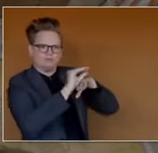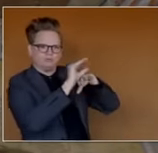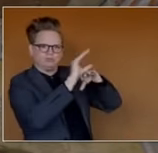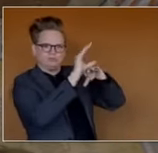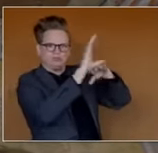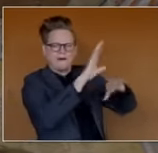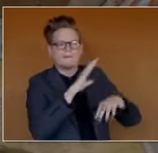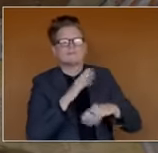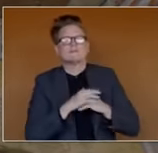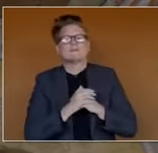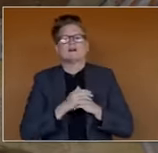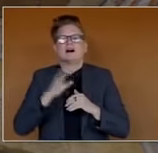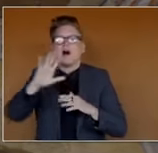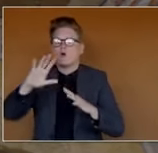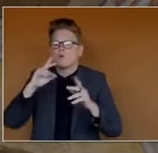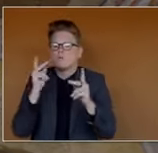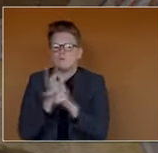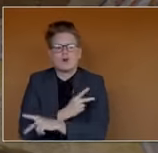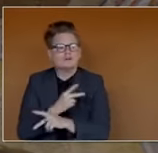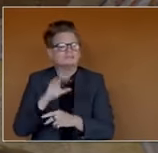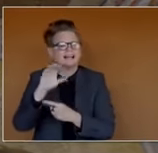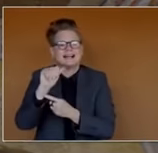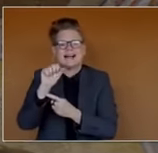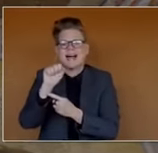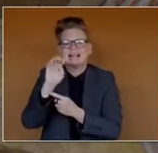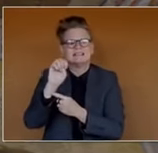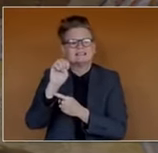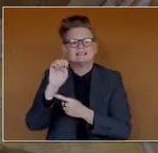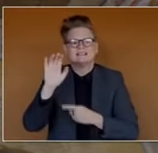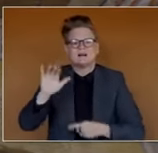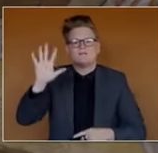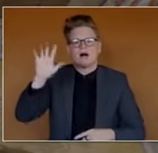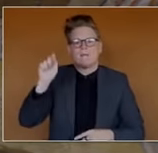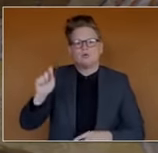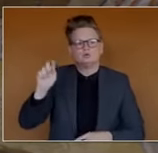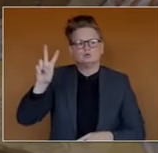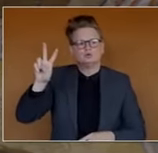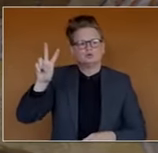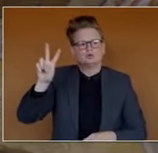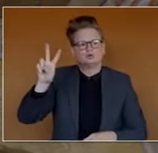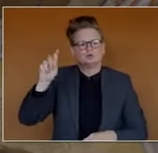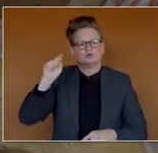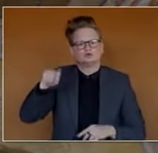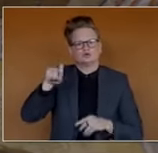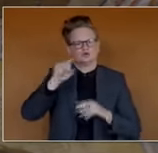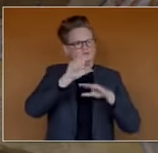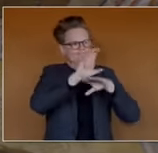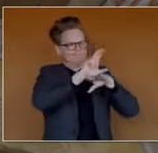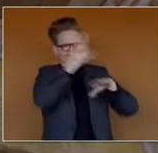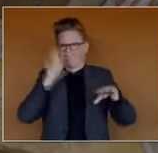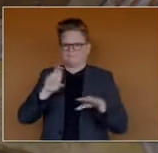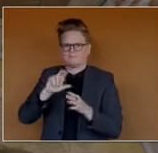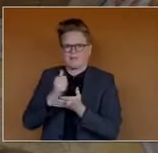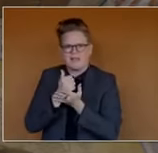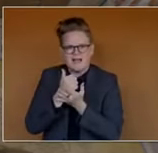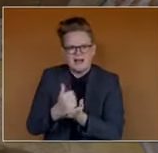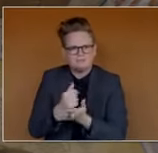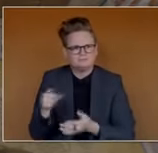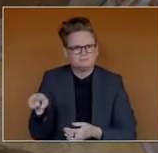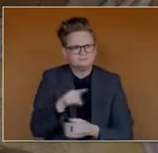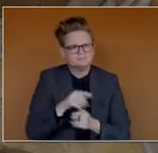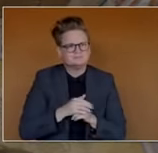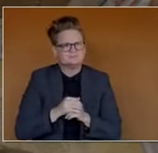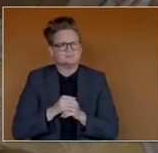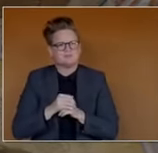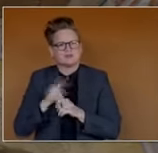within margin that 5.2 should do it. That said, the take up on the first $2.6 billion has been a little slower